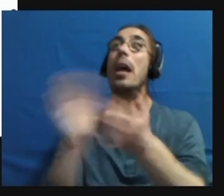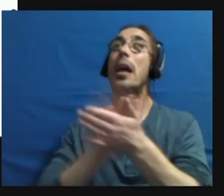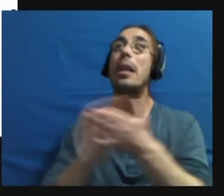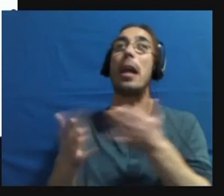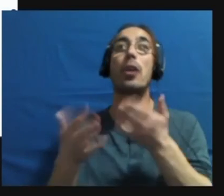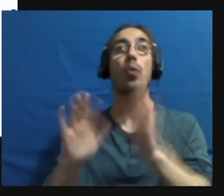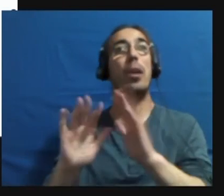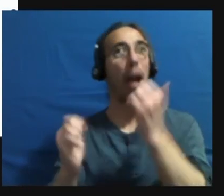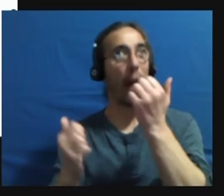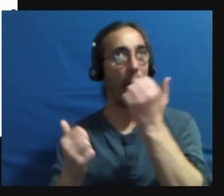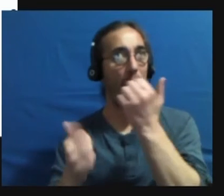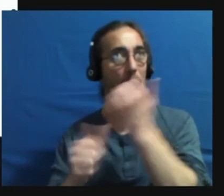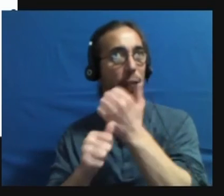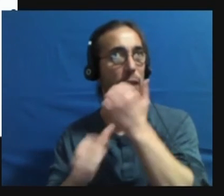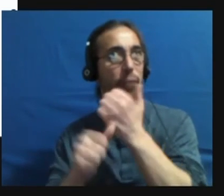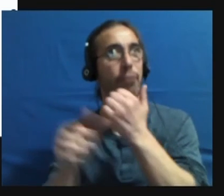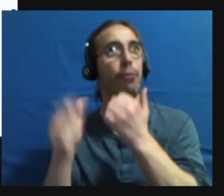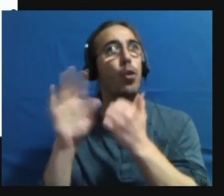child's needs.